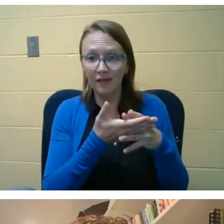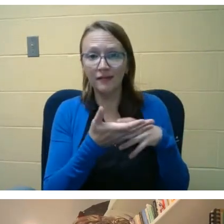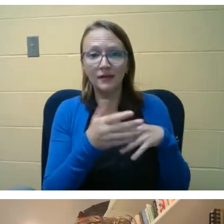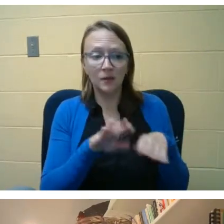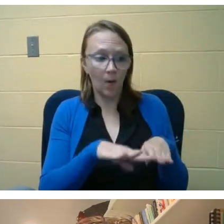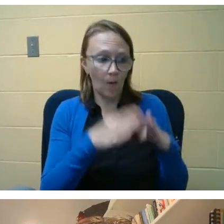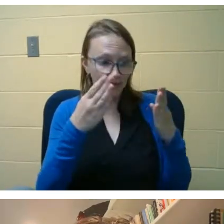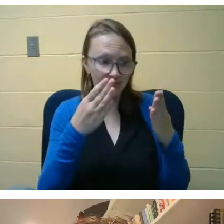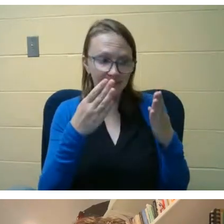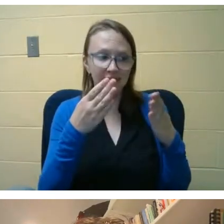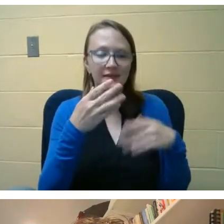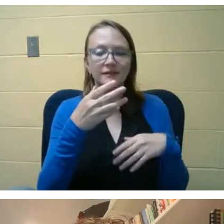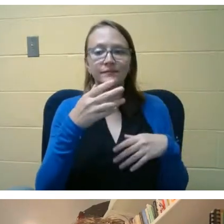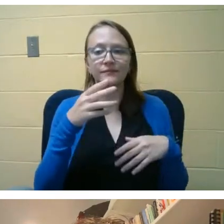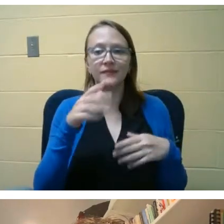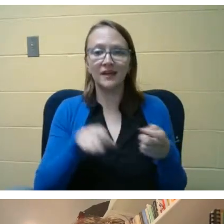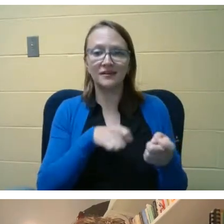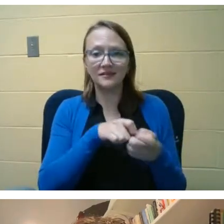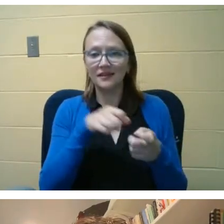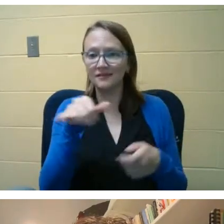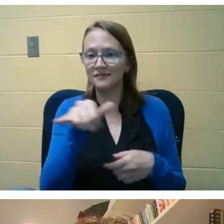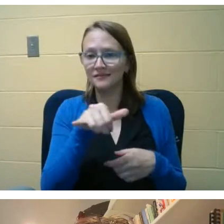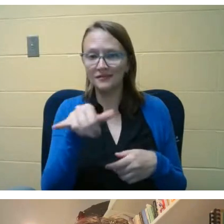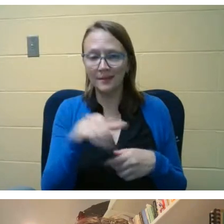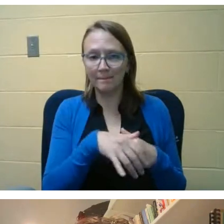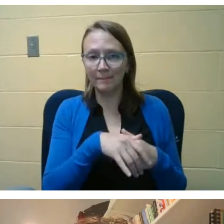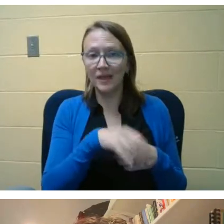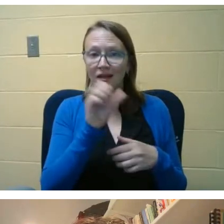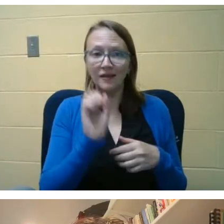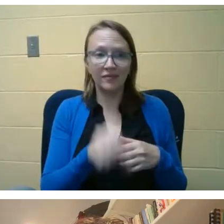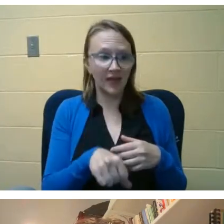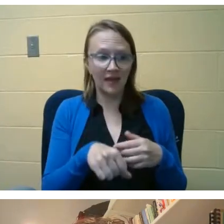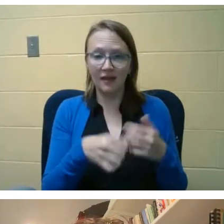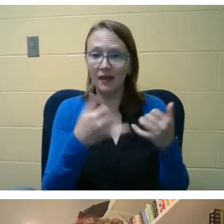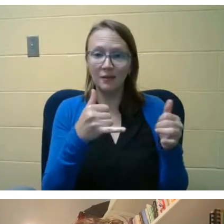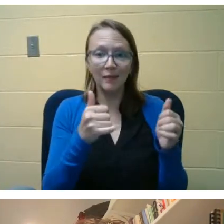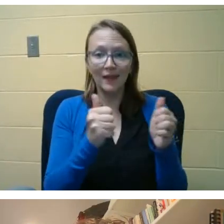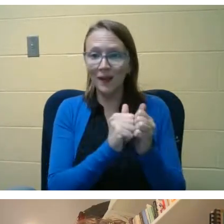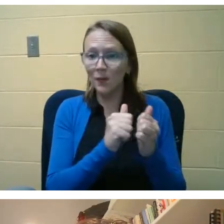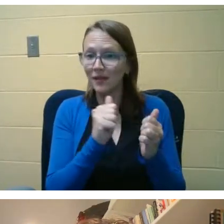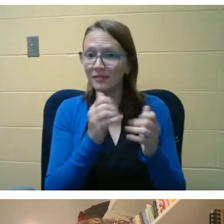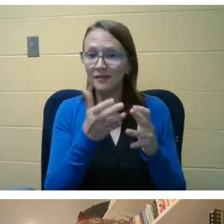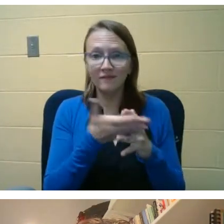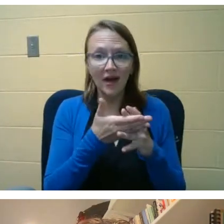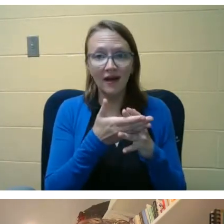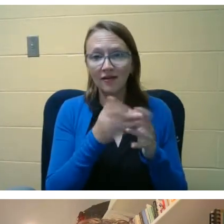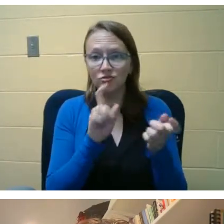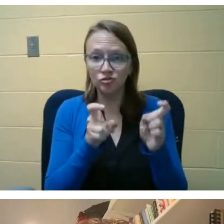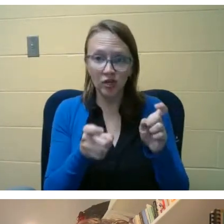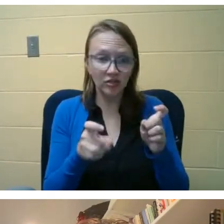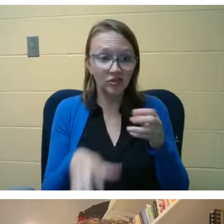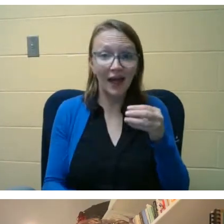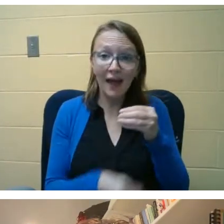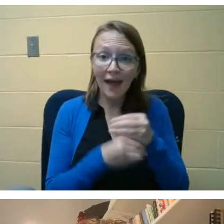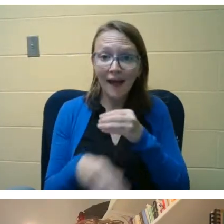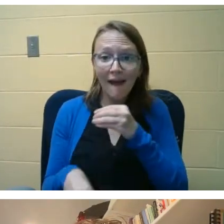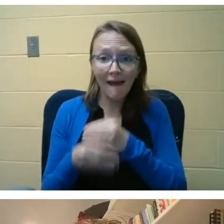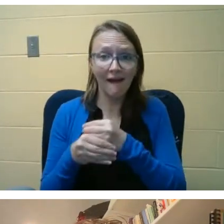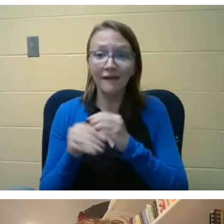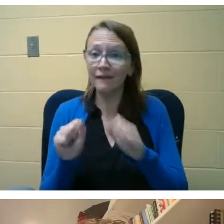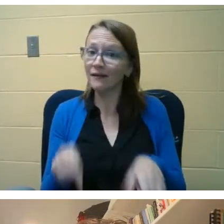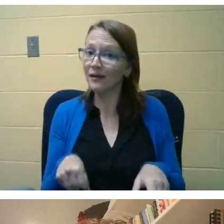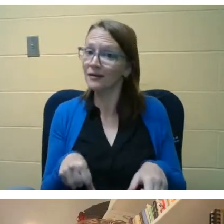exactly like from the phone that created it. They can interact with it, play with it, and they can also build on top of it. They can